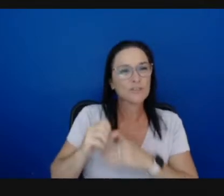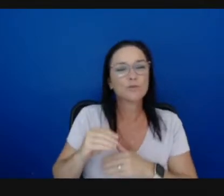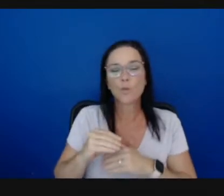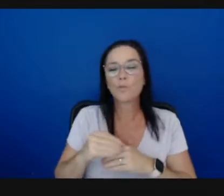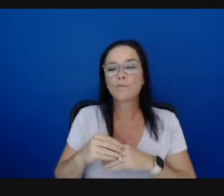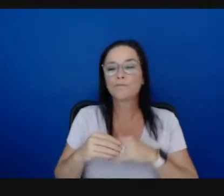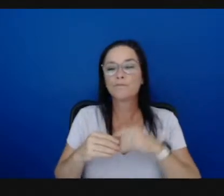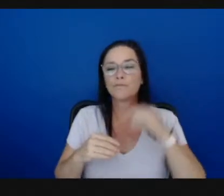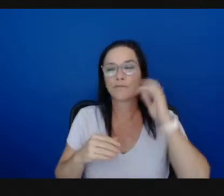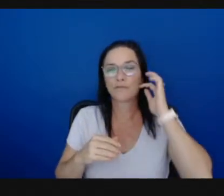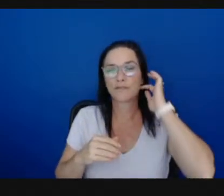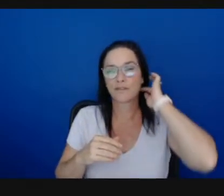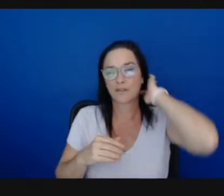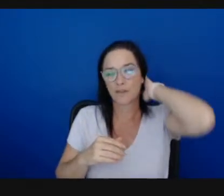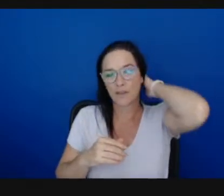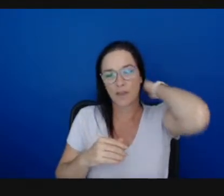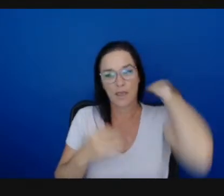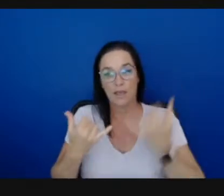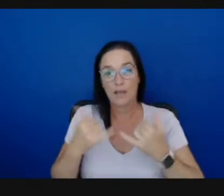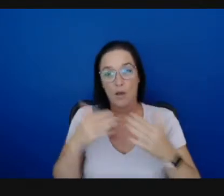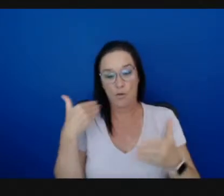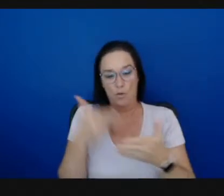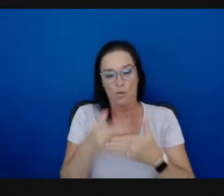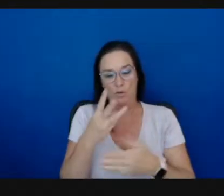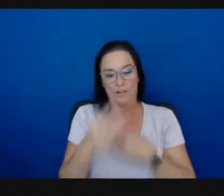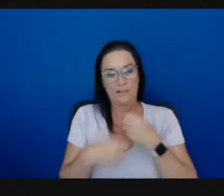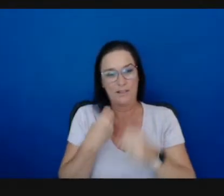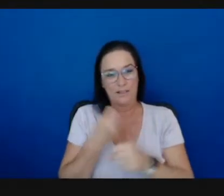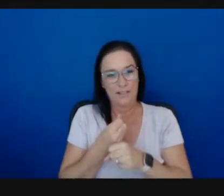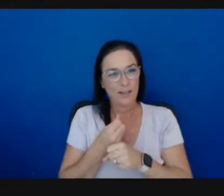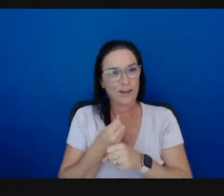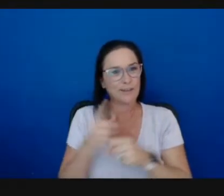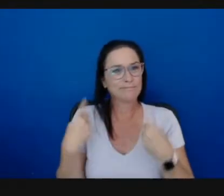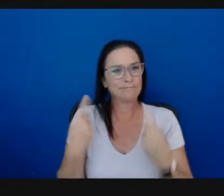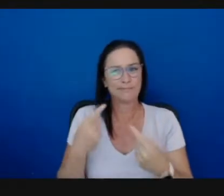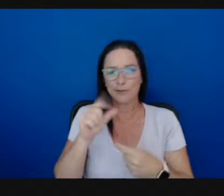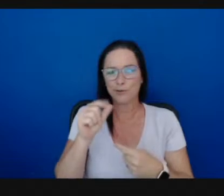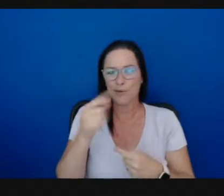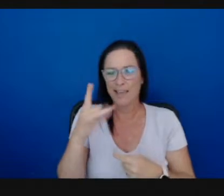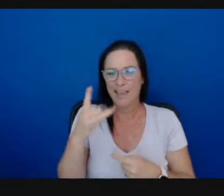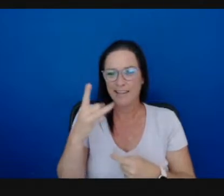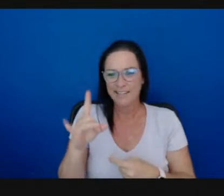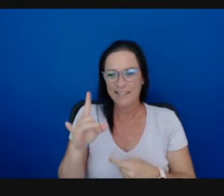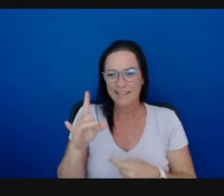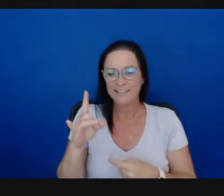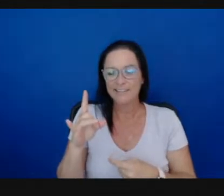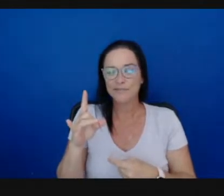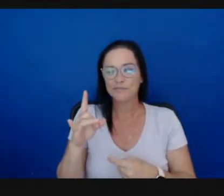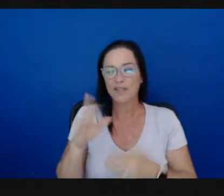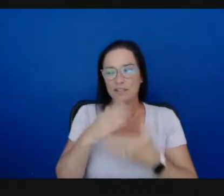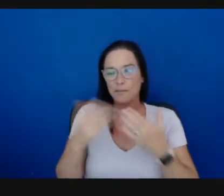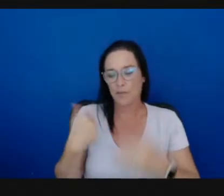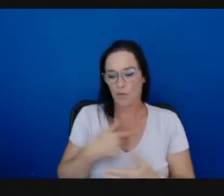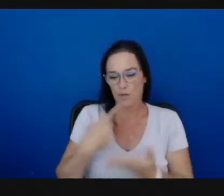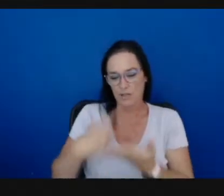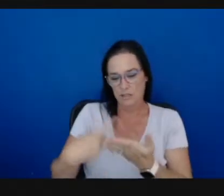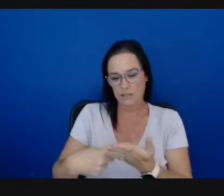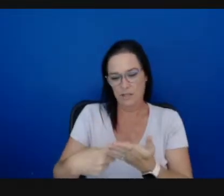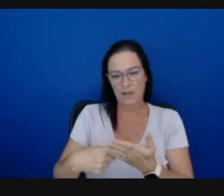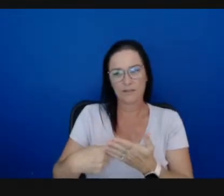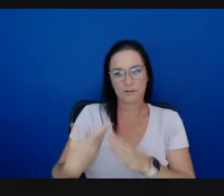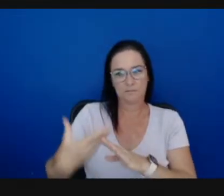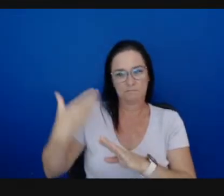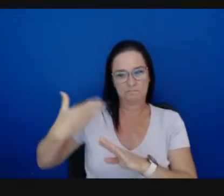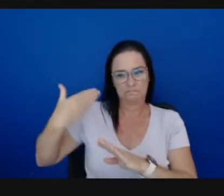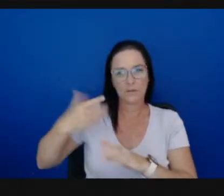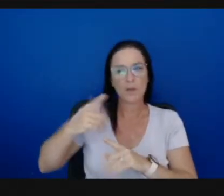going on 6 years now for 2018. This is something we talked about at the beginning of the 2018 eruption. But it's time to revisit it